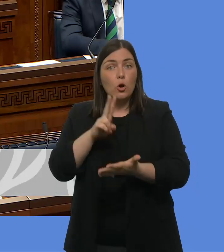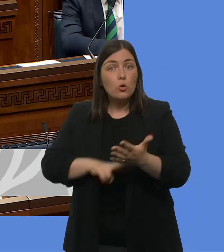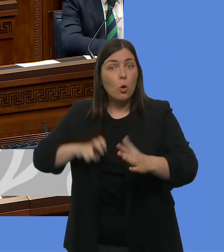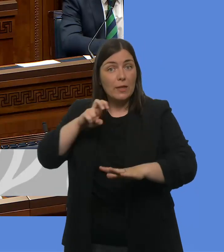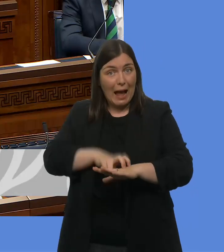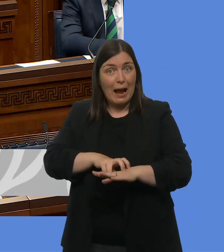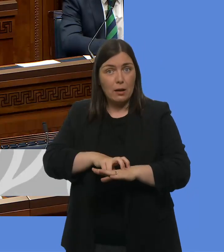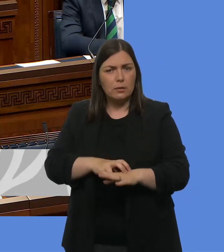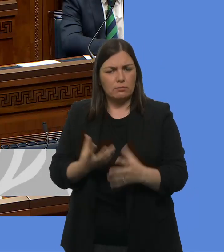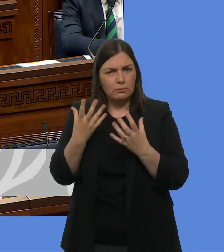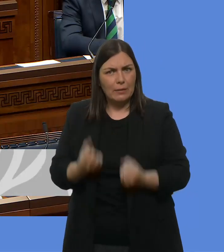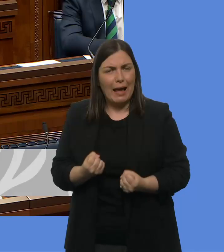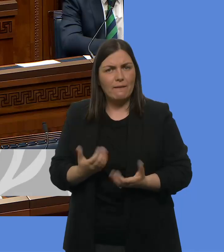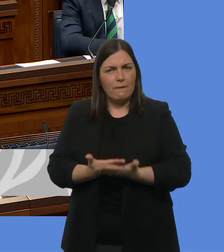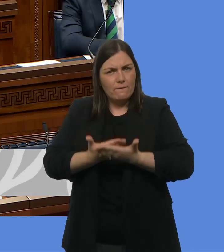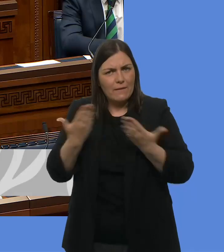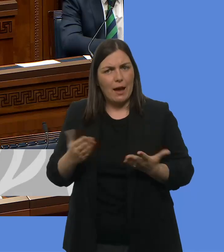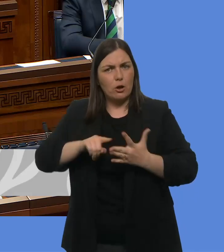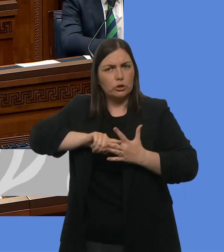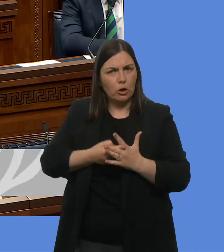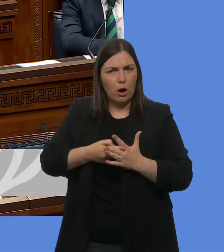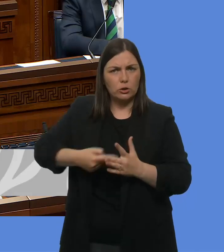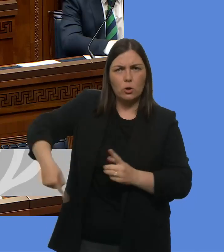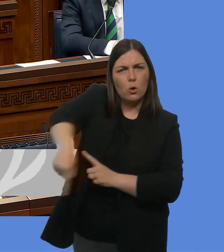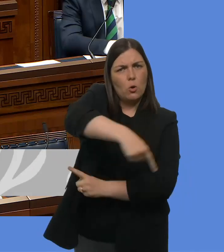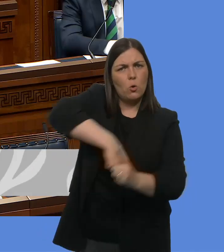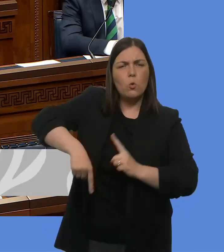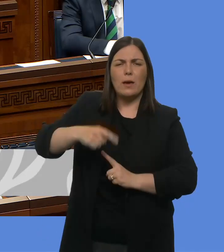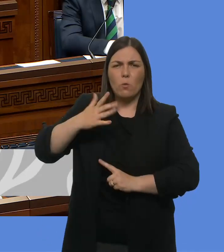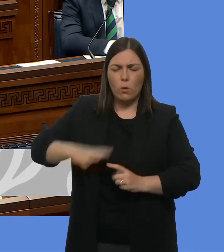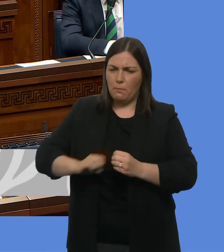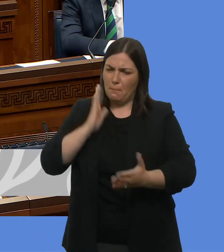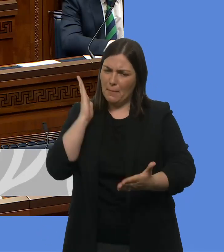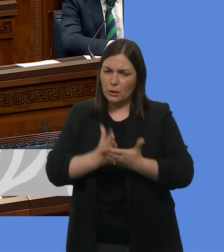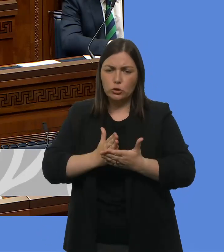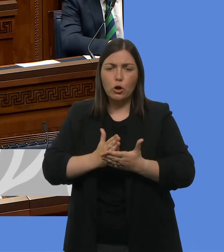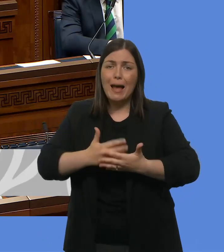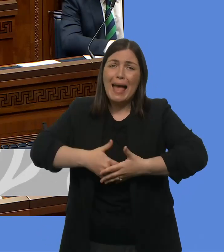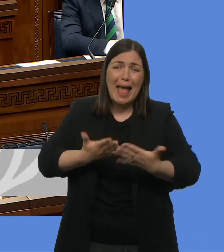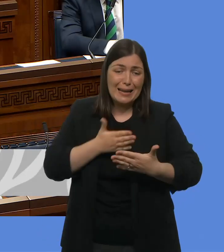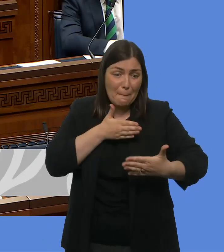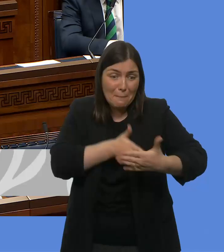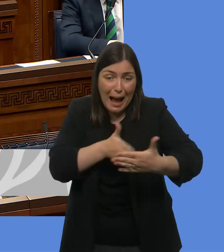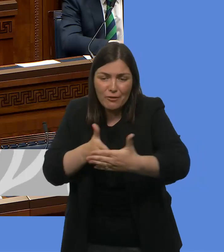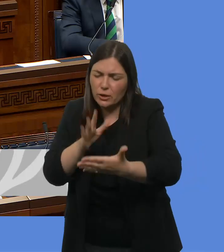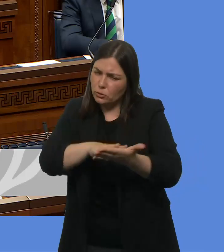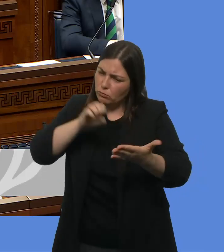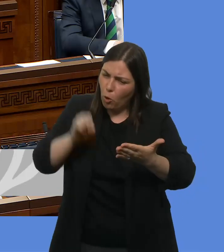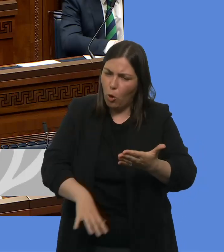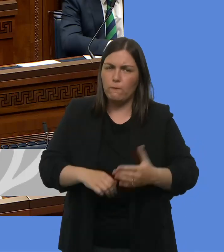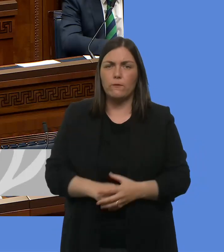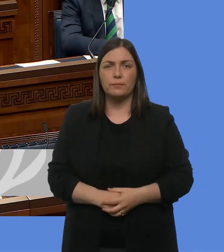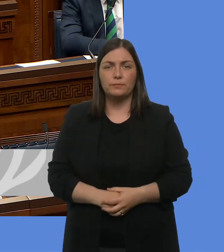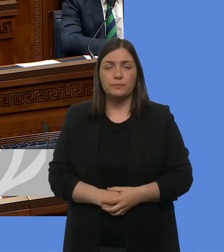emphasises in the removing of barriers to education from the very earliest stages. To ensure that deaf children are given a fair and